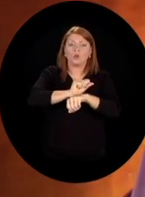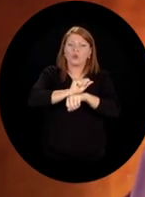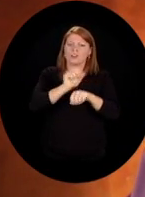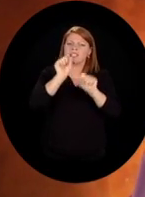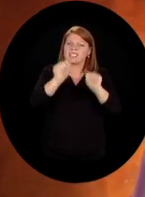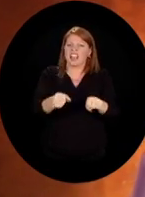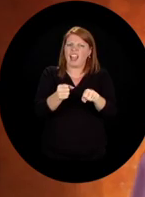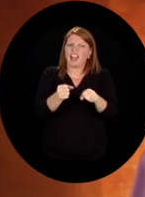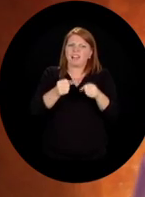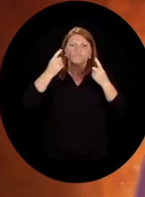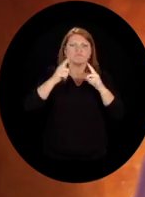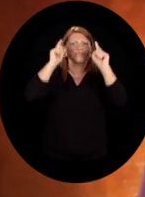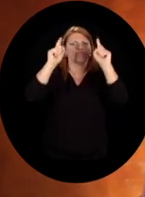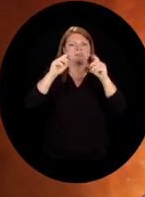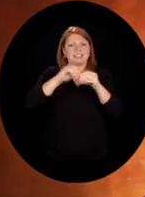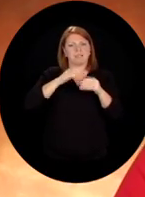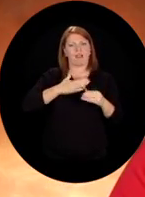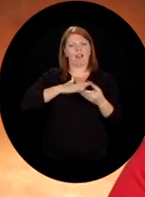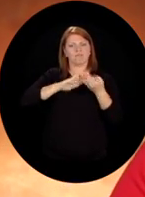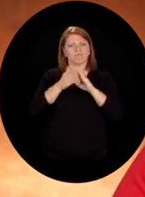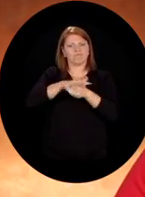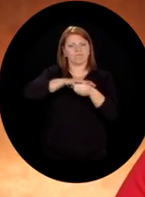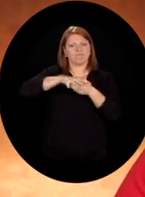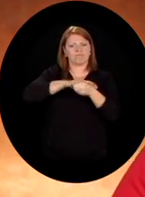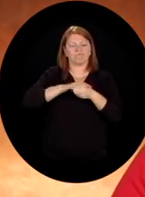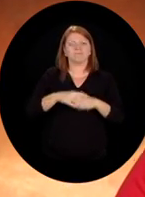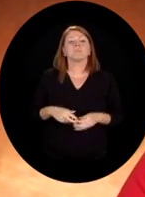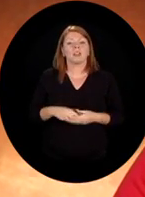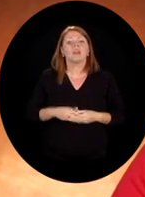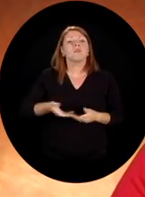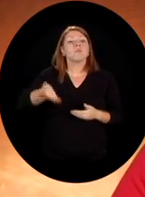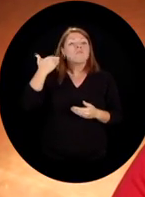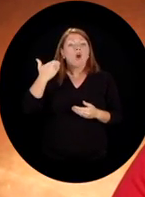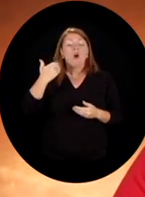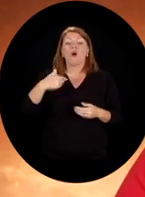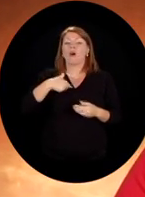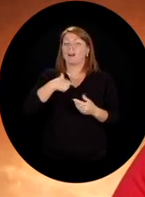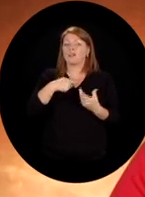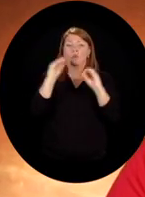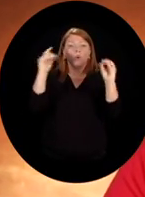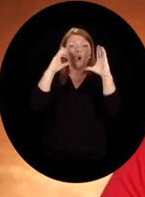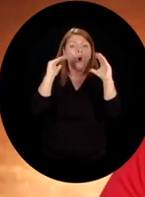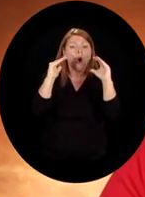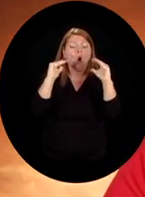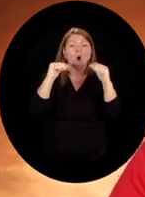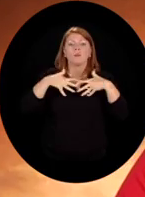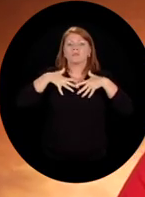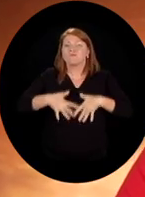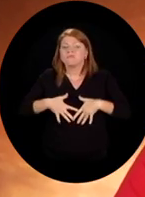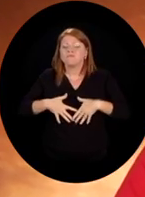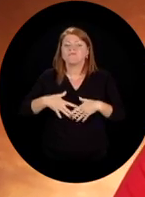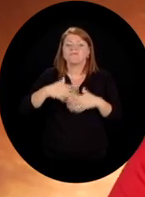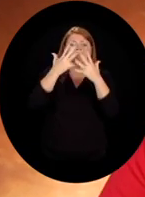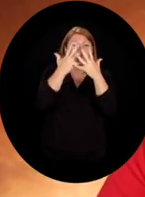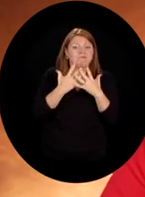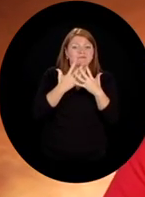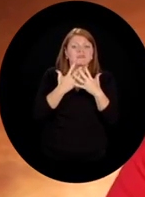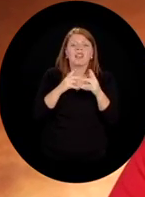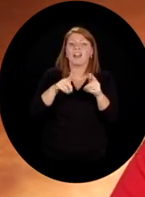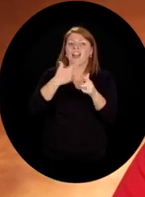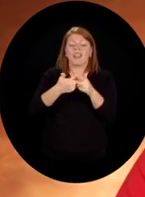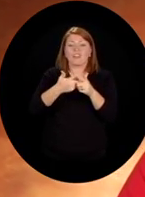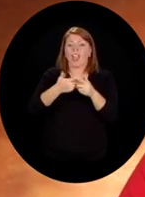really make a difference in the community. It took a beaten down, hopeless woman and